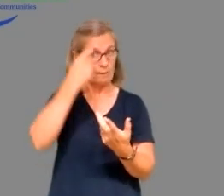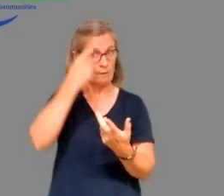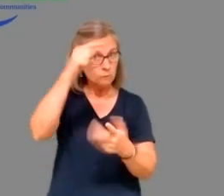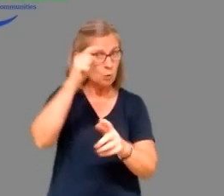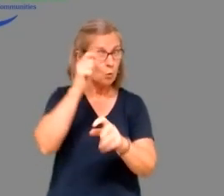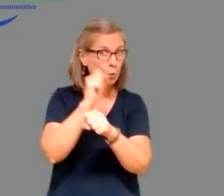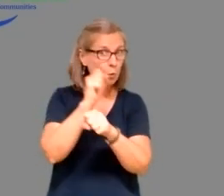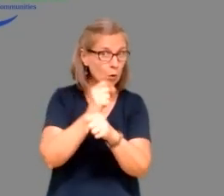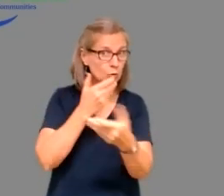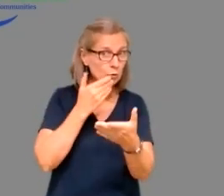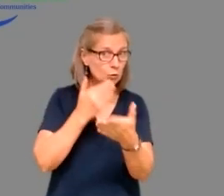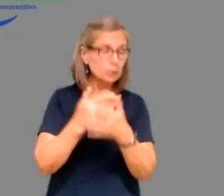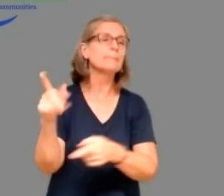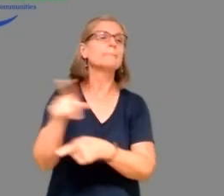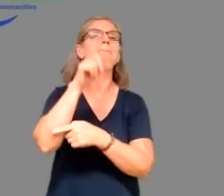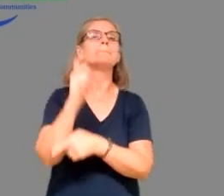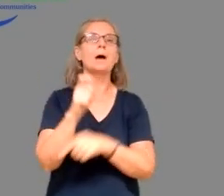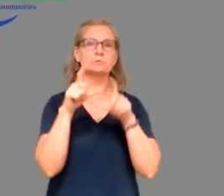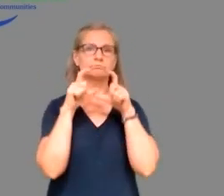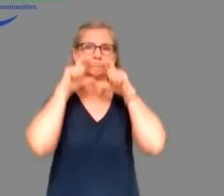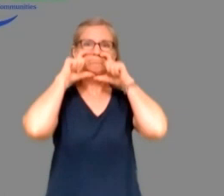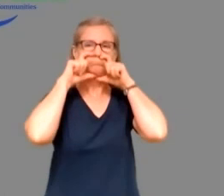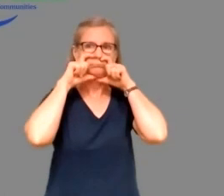fit tested.